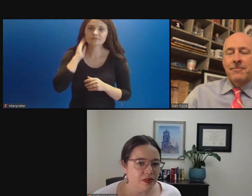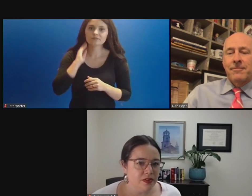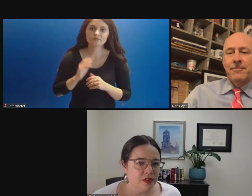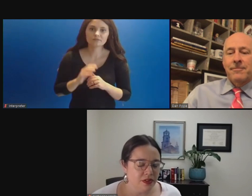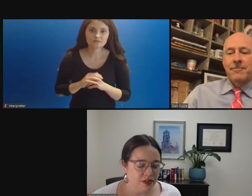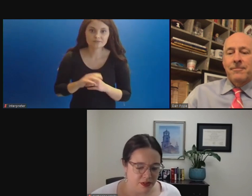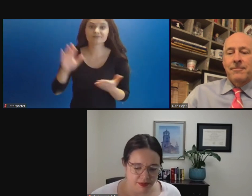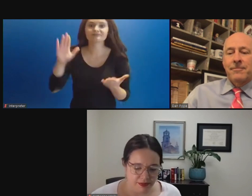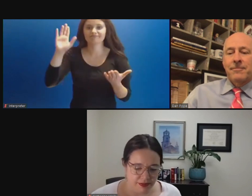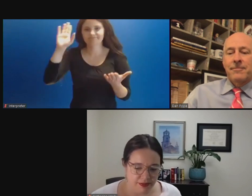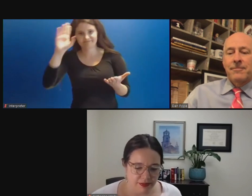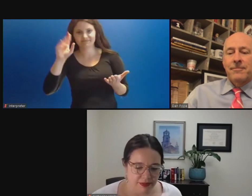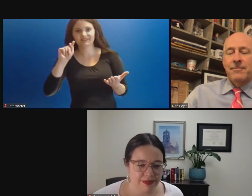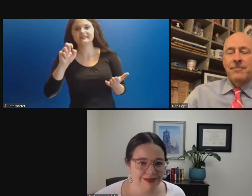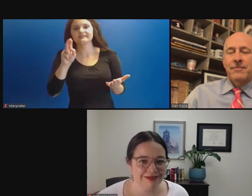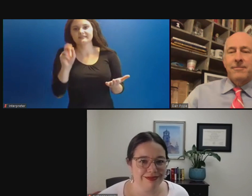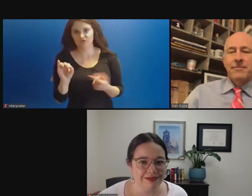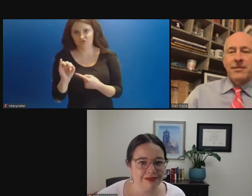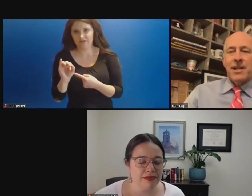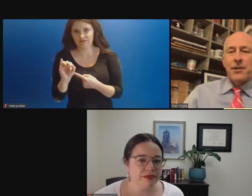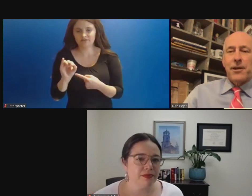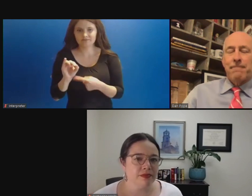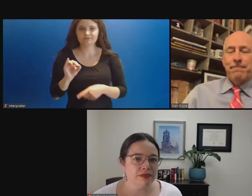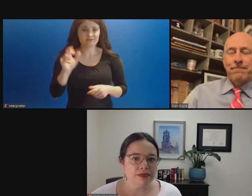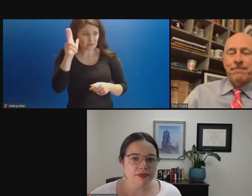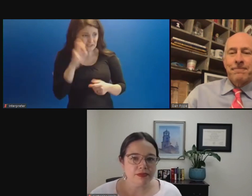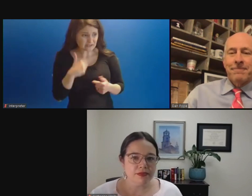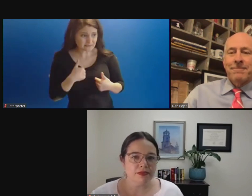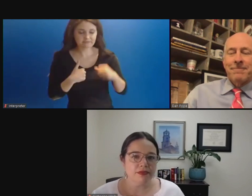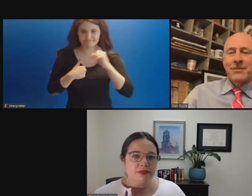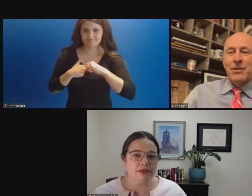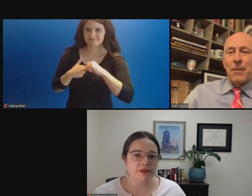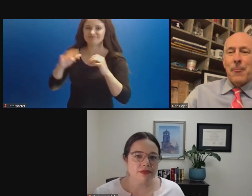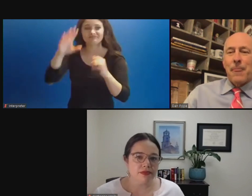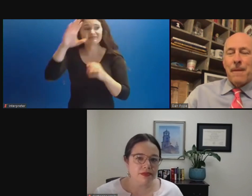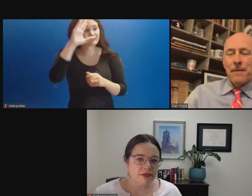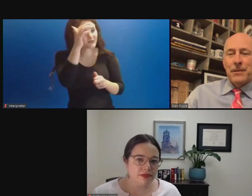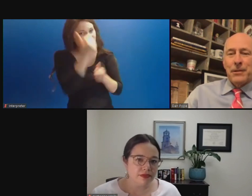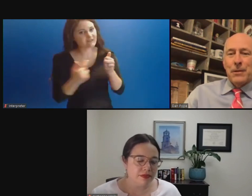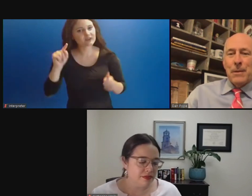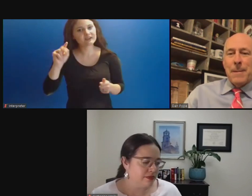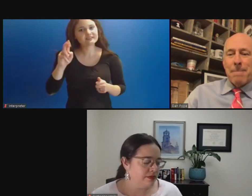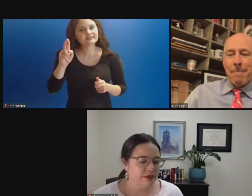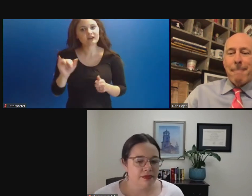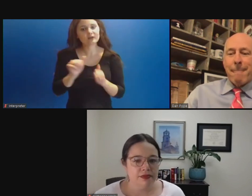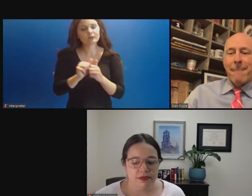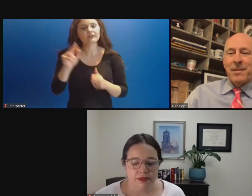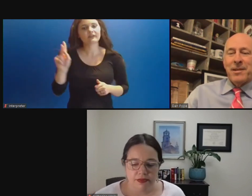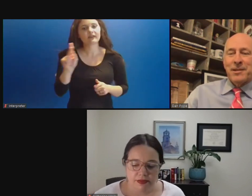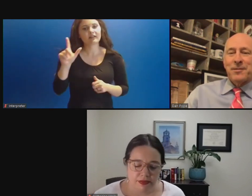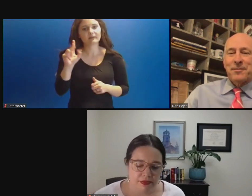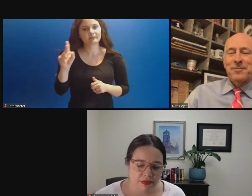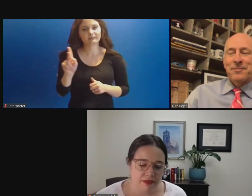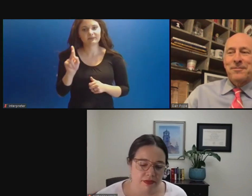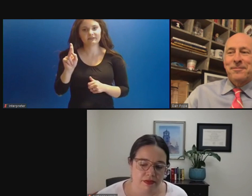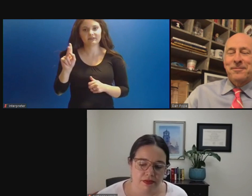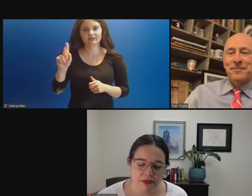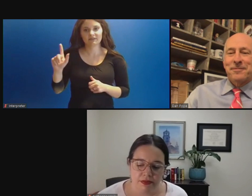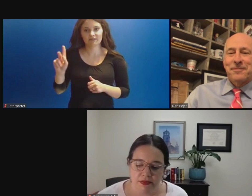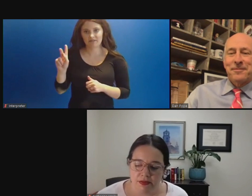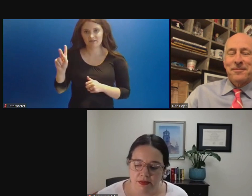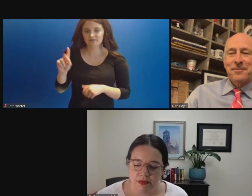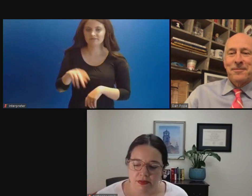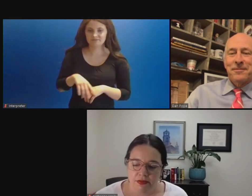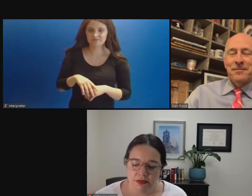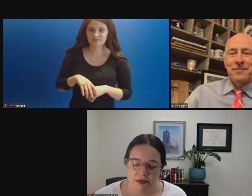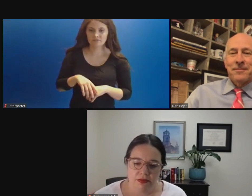Terry? Yes. Can you hear me? Yes. Hi, Terry. Hello, everyone. Terry Furman with KLBK. I wanted to ask, we're seeing